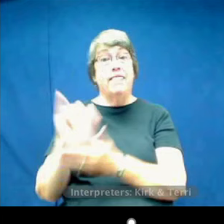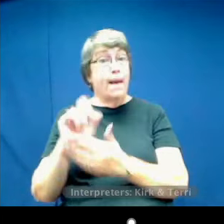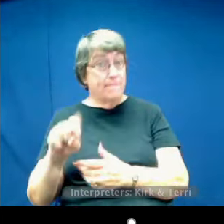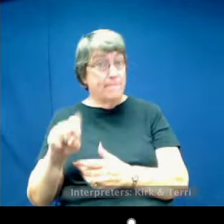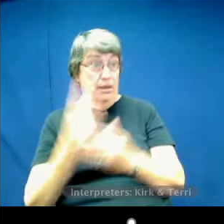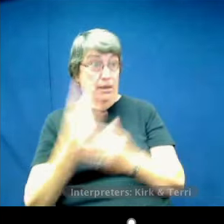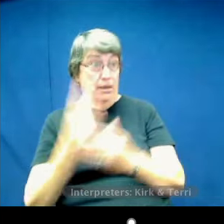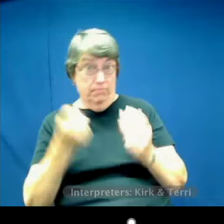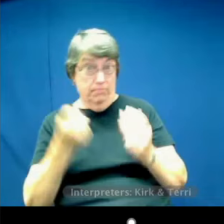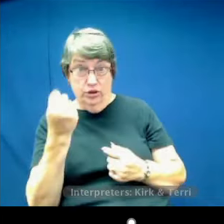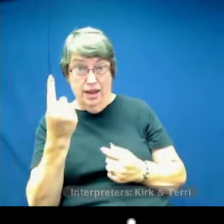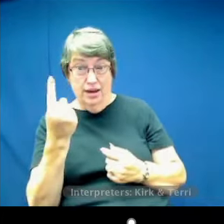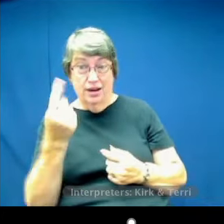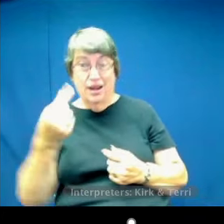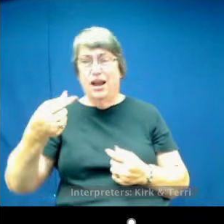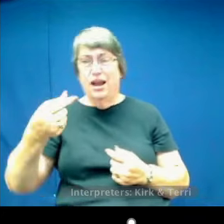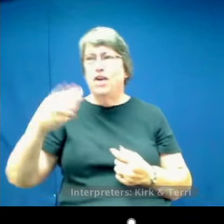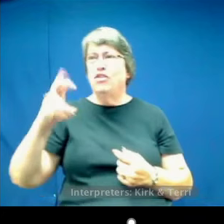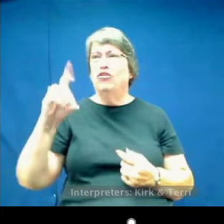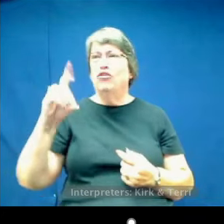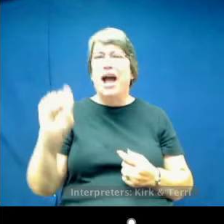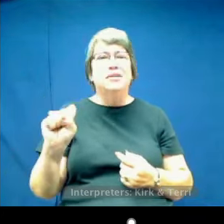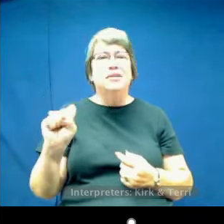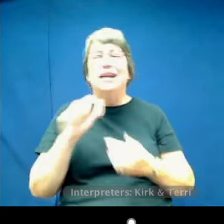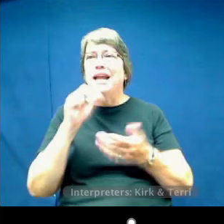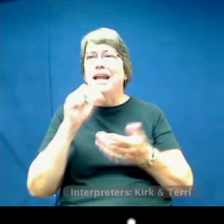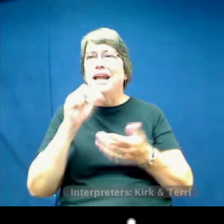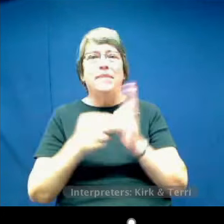Grounds are not something you sleep on when you can.